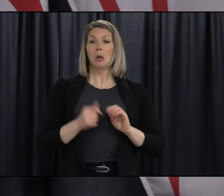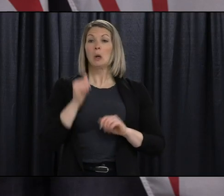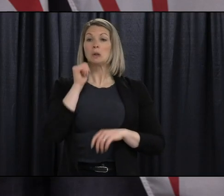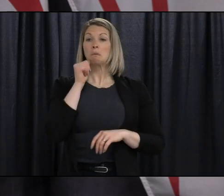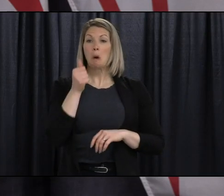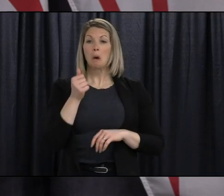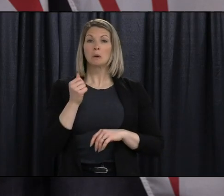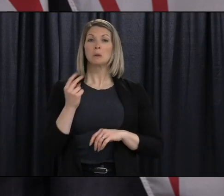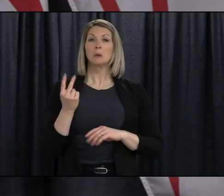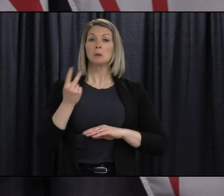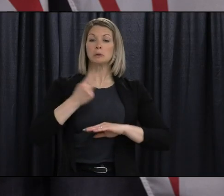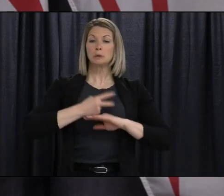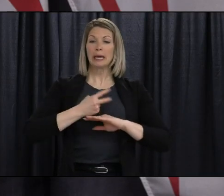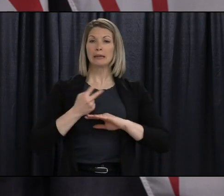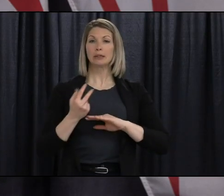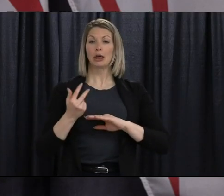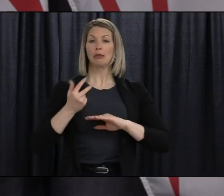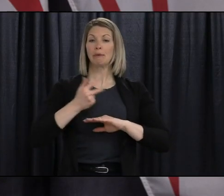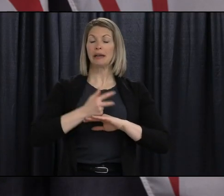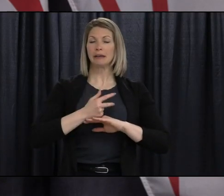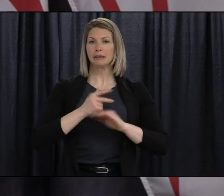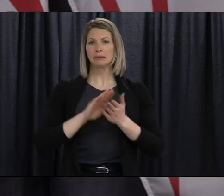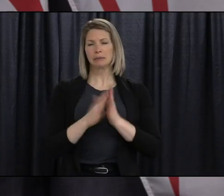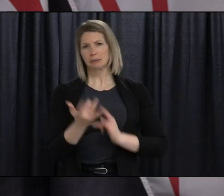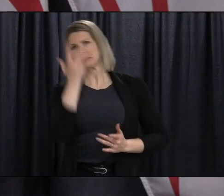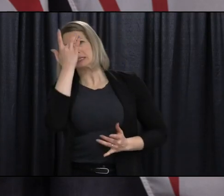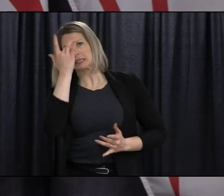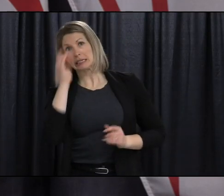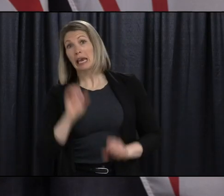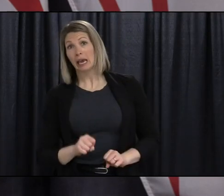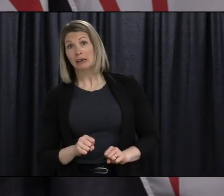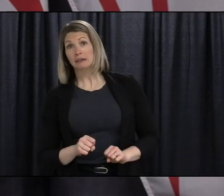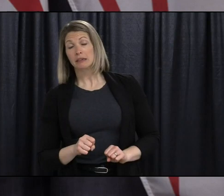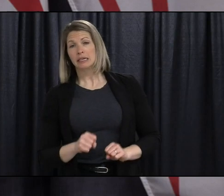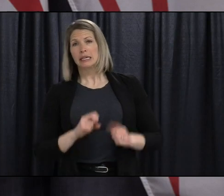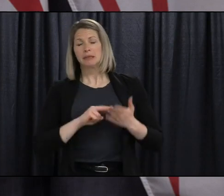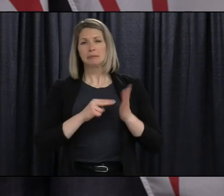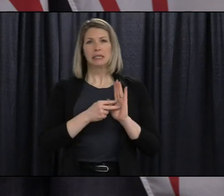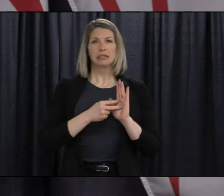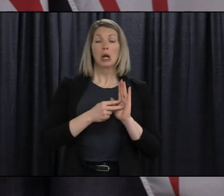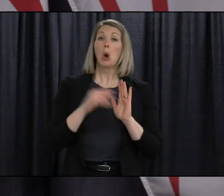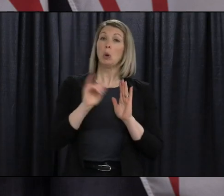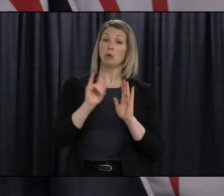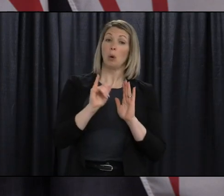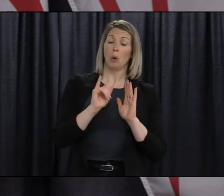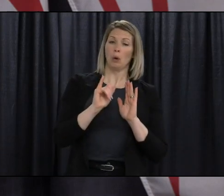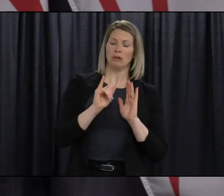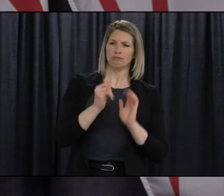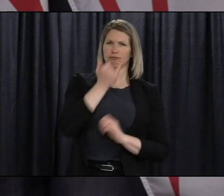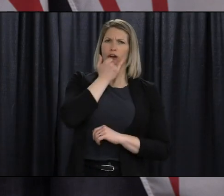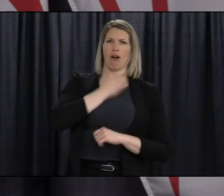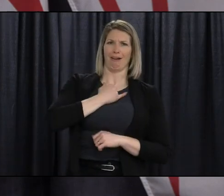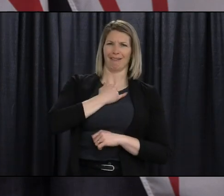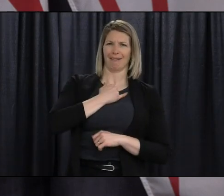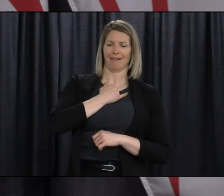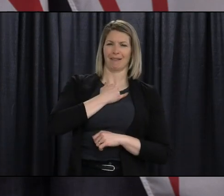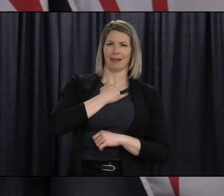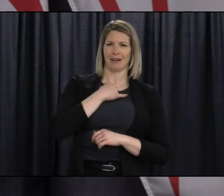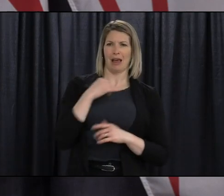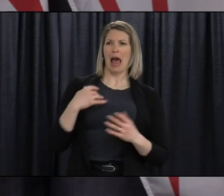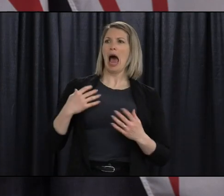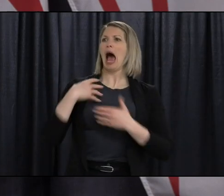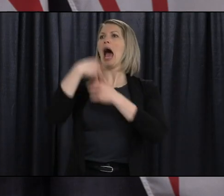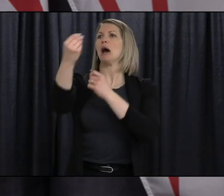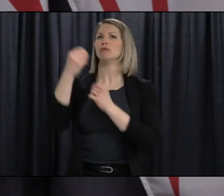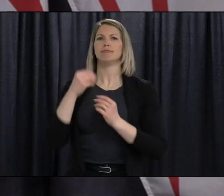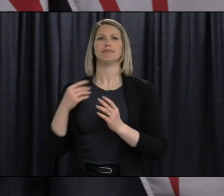come with testing people. There's also a risk that the answer that you get is not correct. And if you have a low